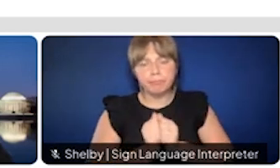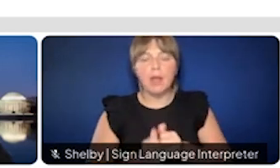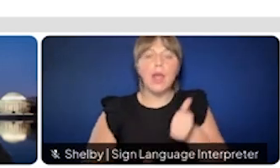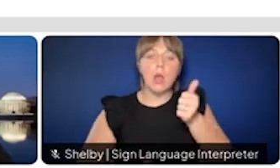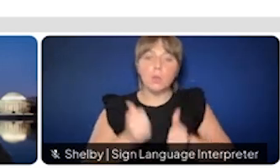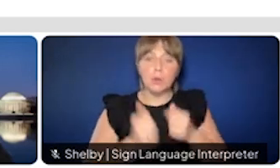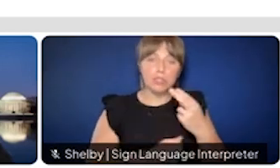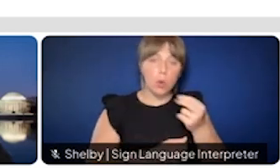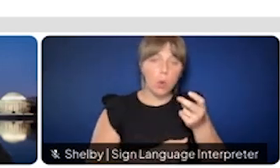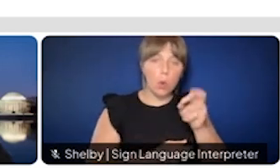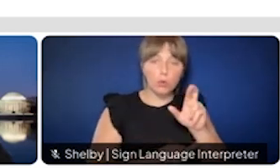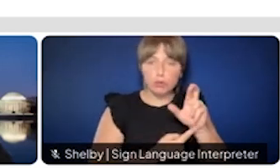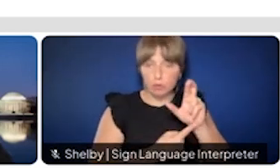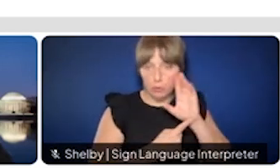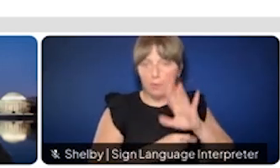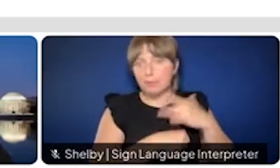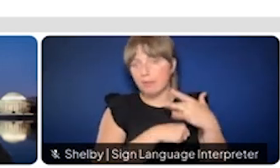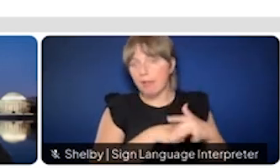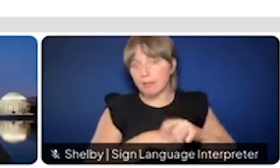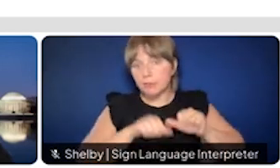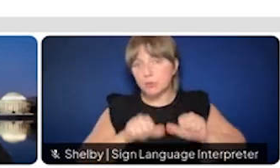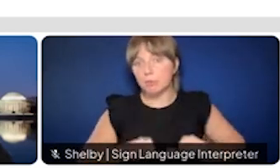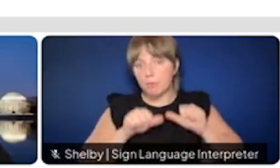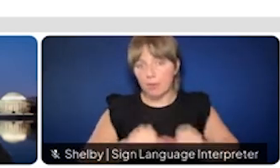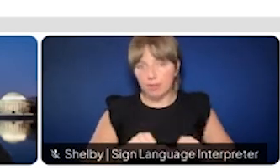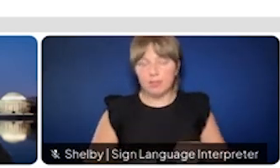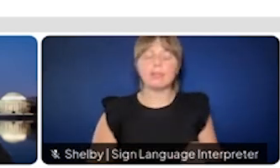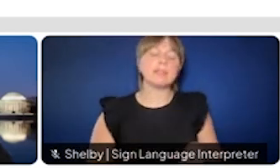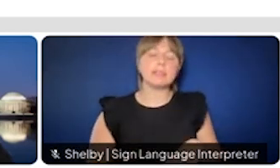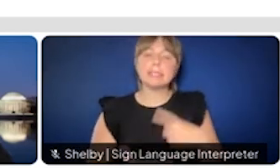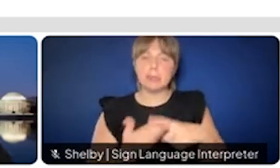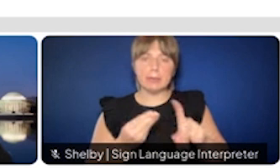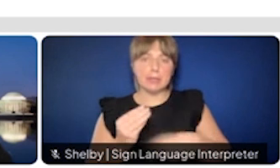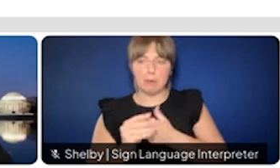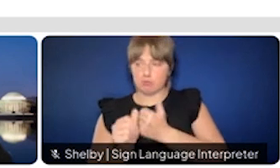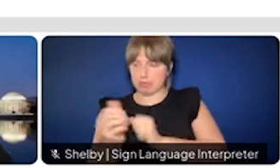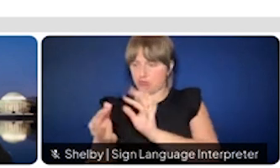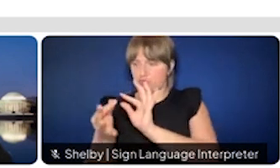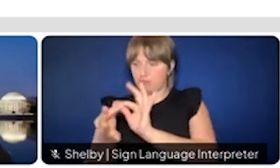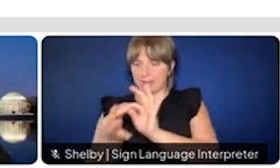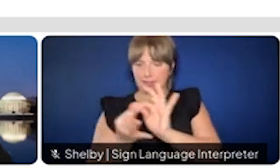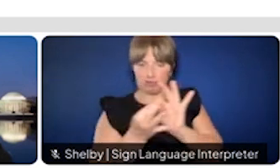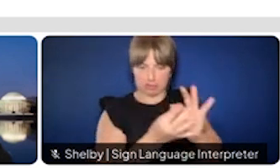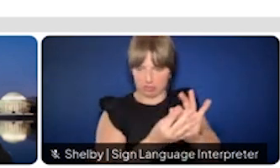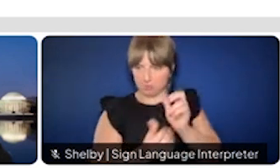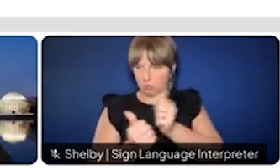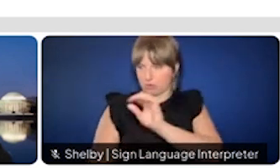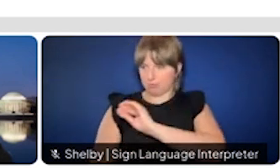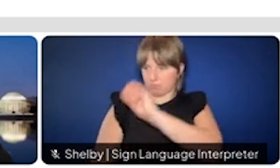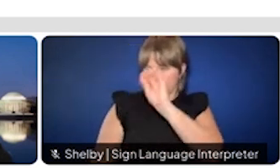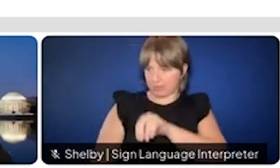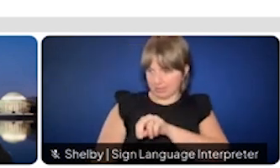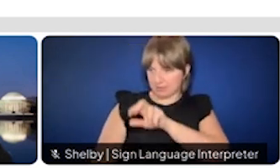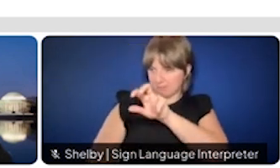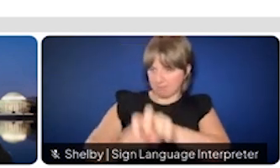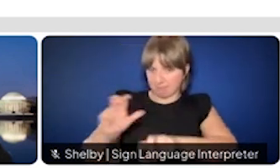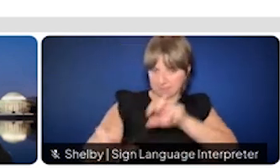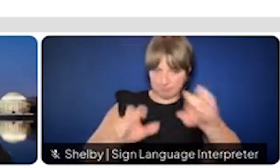going to be eligible. So often starting with stakeholder relationship and giving each relationship a set percentage of their equity that they're able to